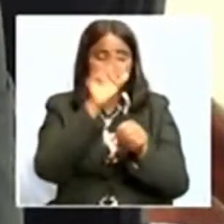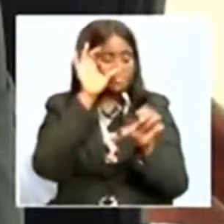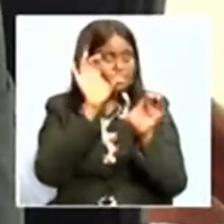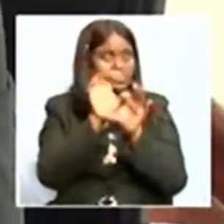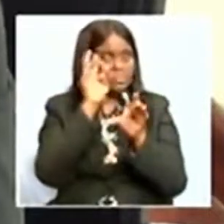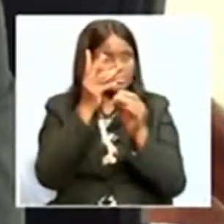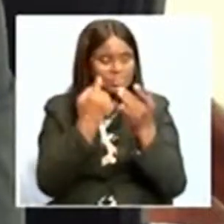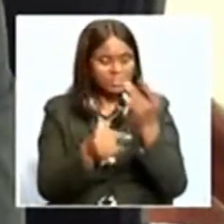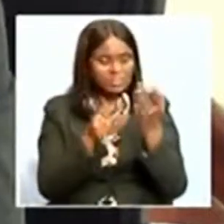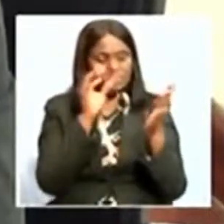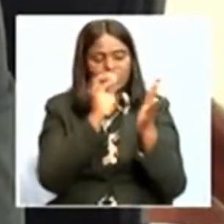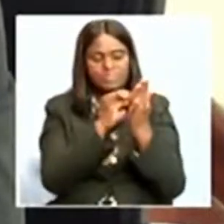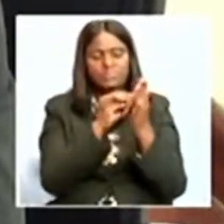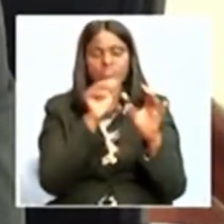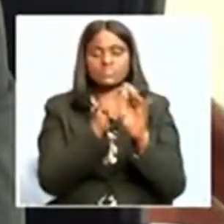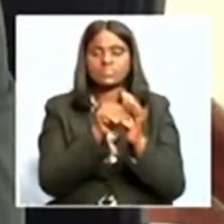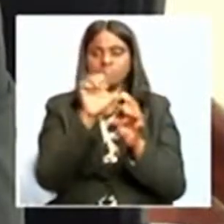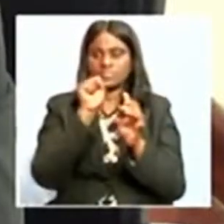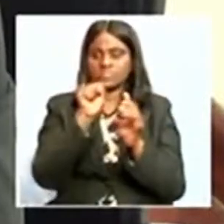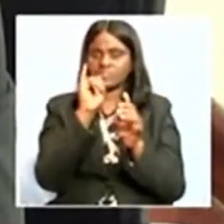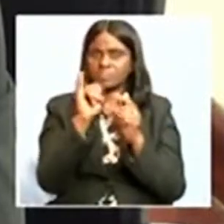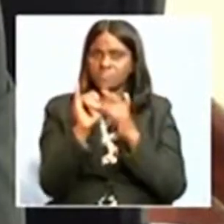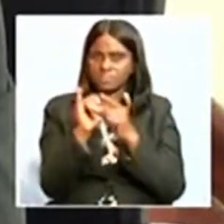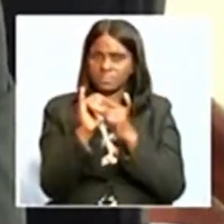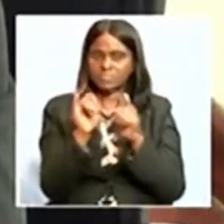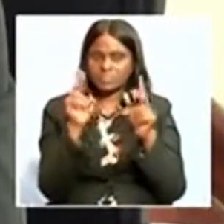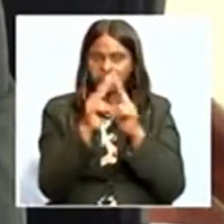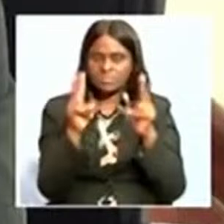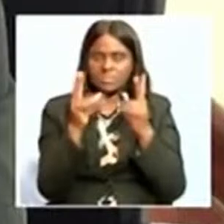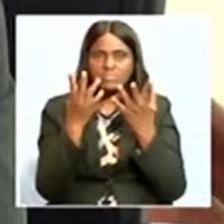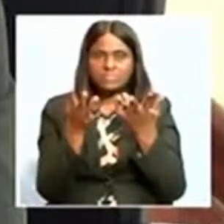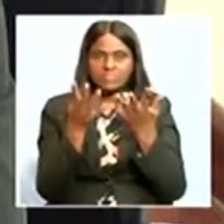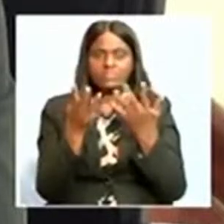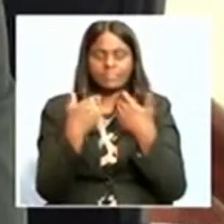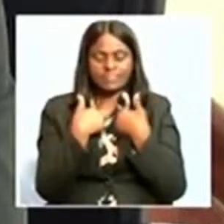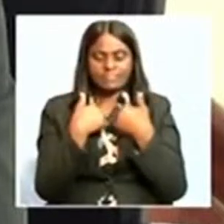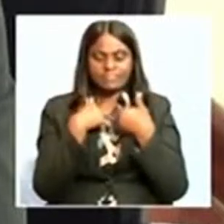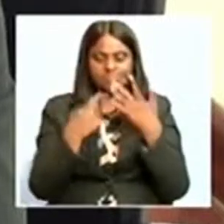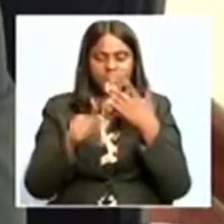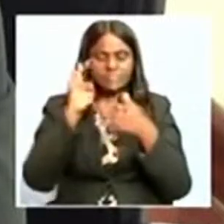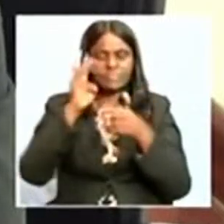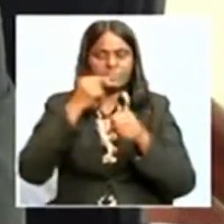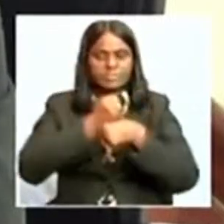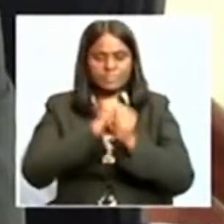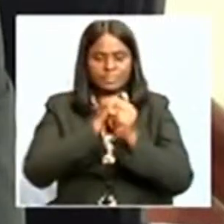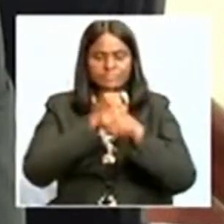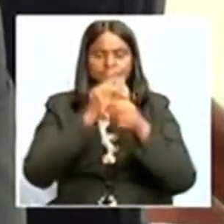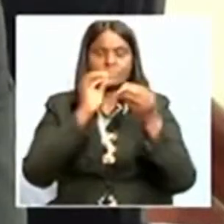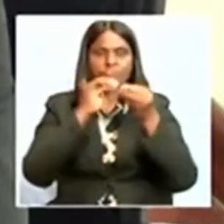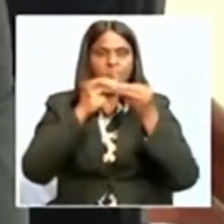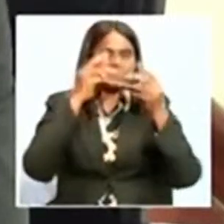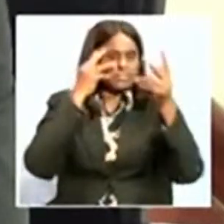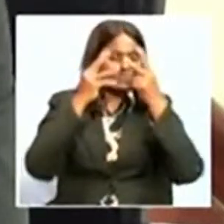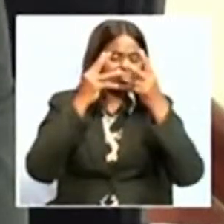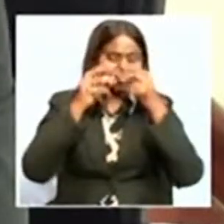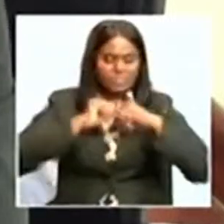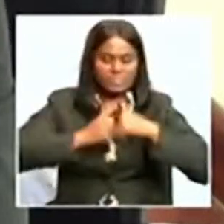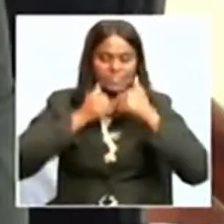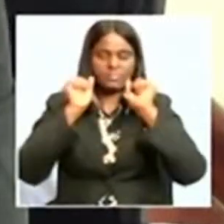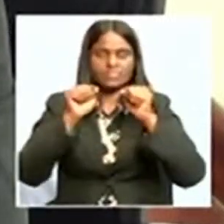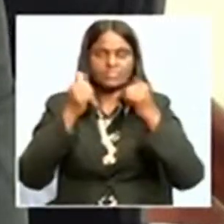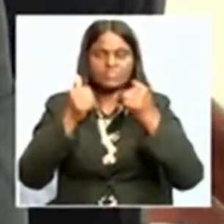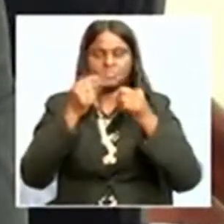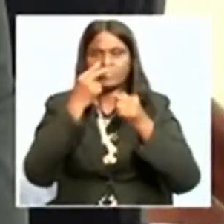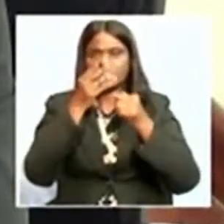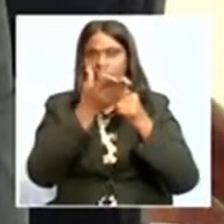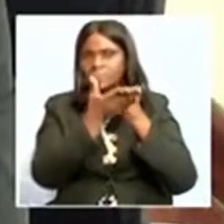now be prescribed in the SI, in a statutory instrument, so that it will create transparency, so that we are able to